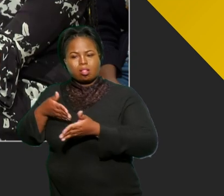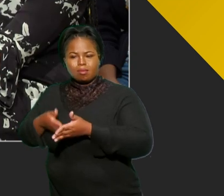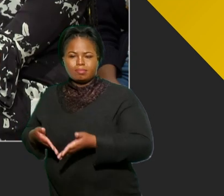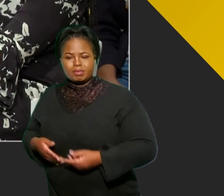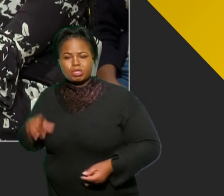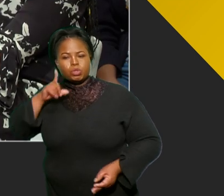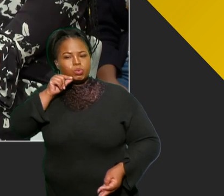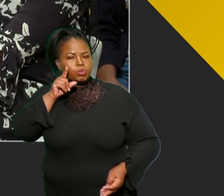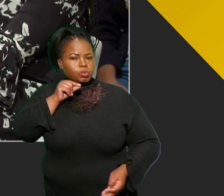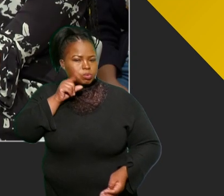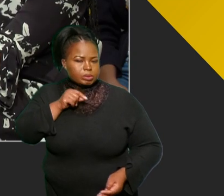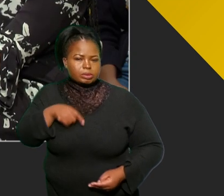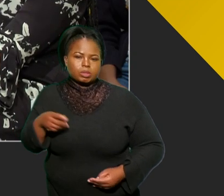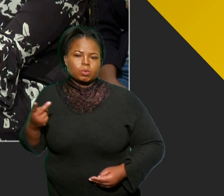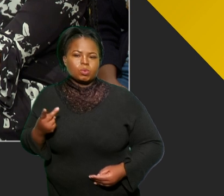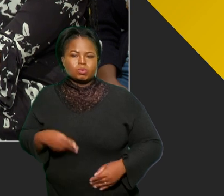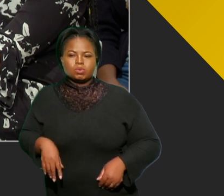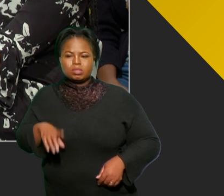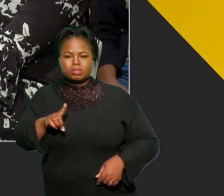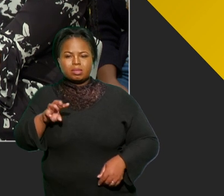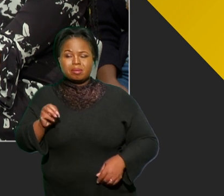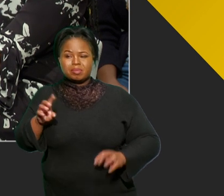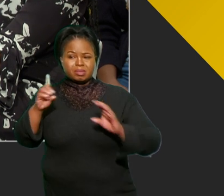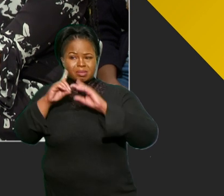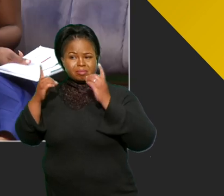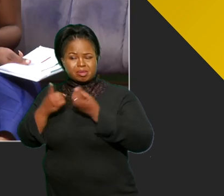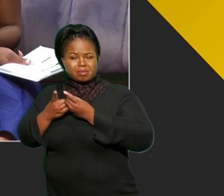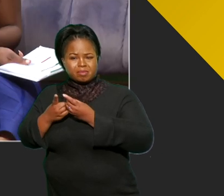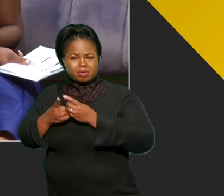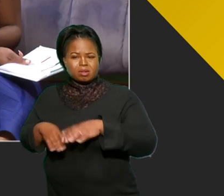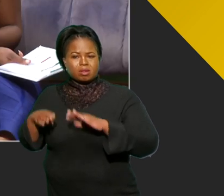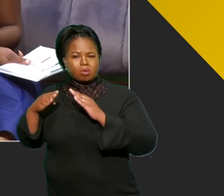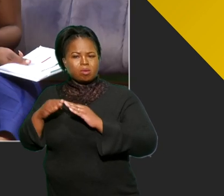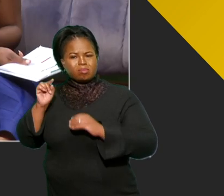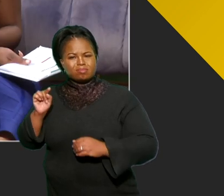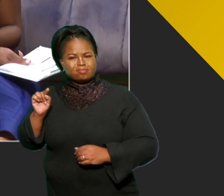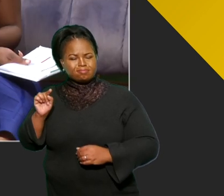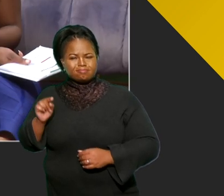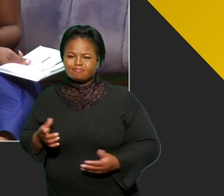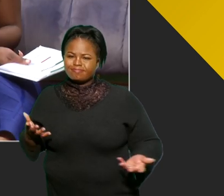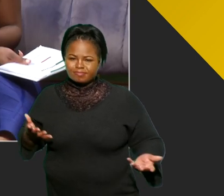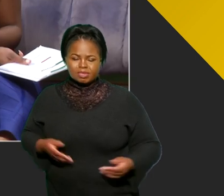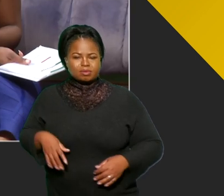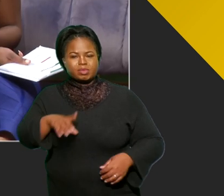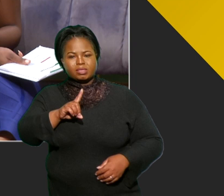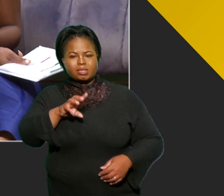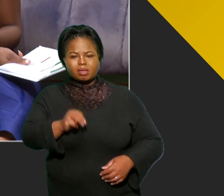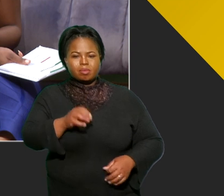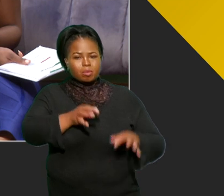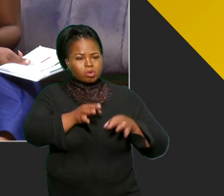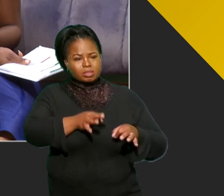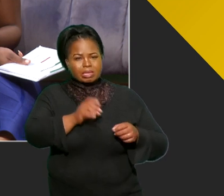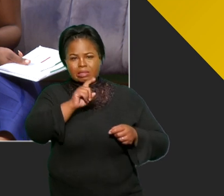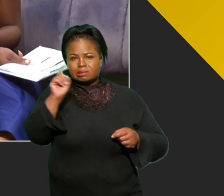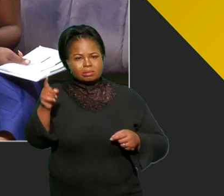on Twitter. I DM'd the Department of Homeless, like Housing. I DM'd the political